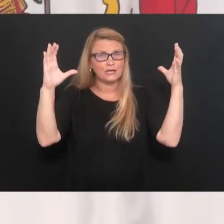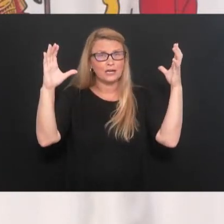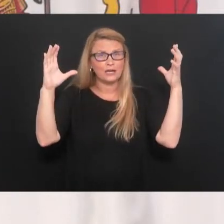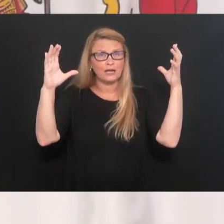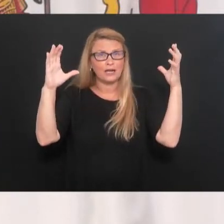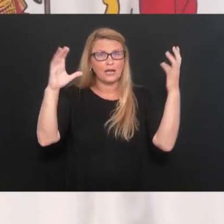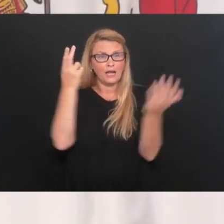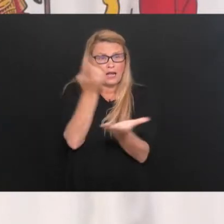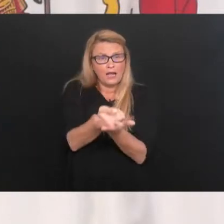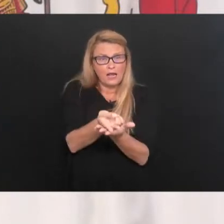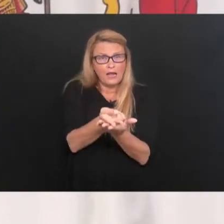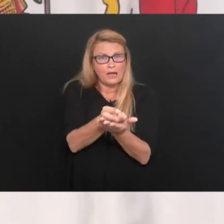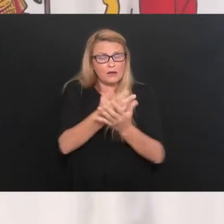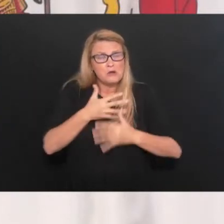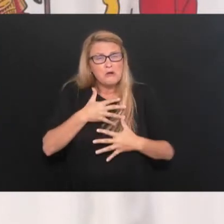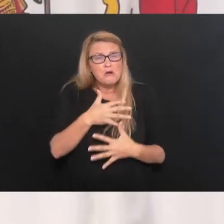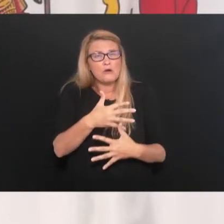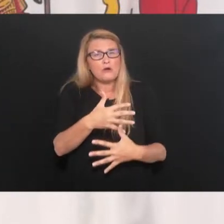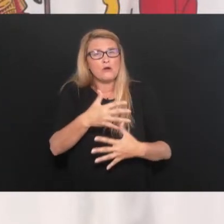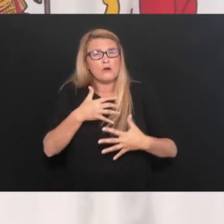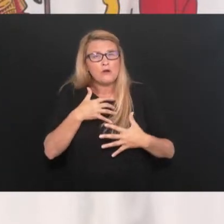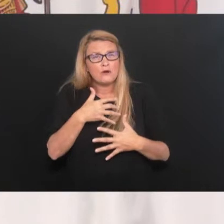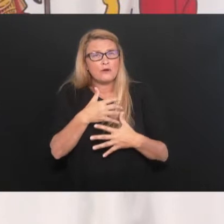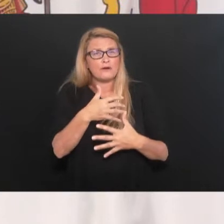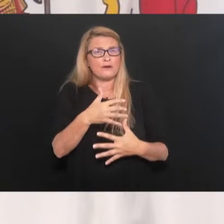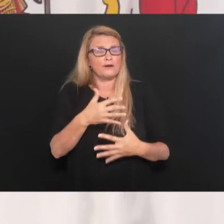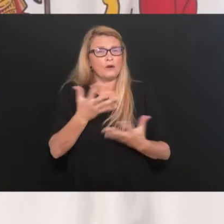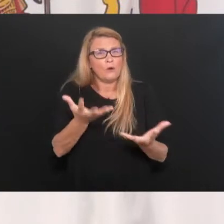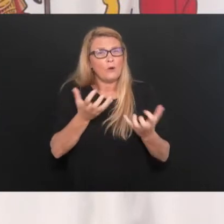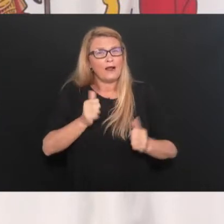being there gasping for breath,